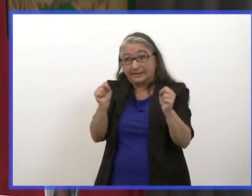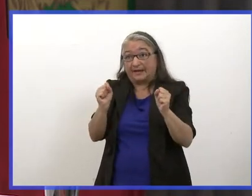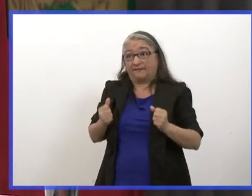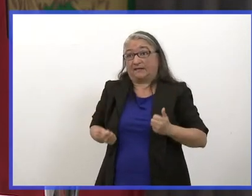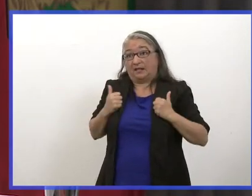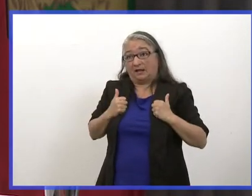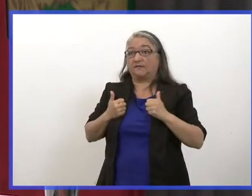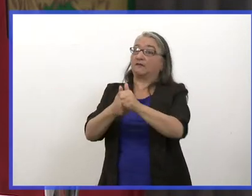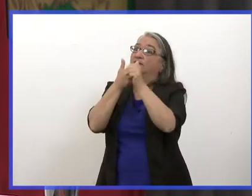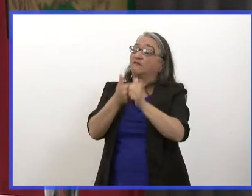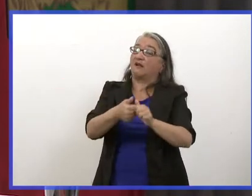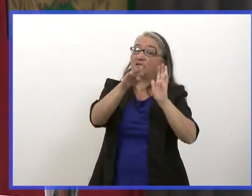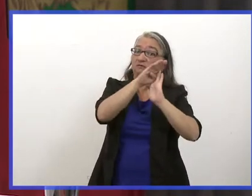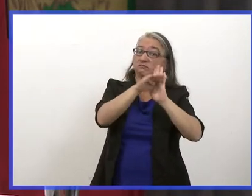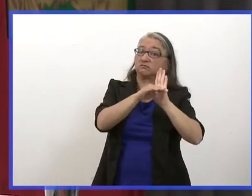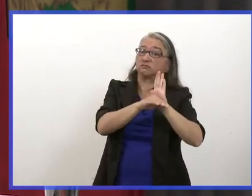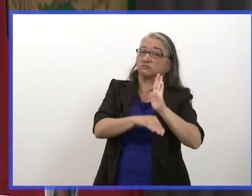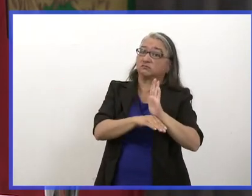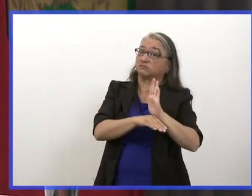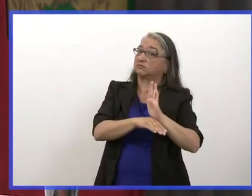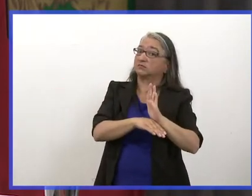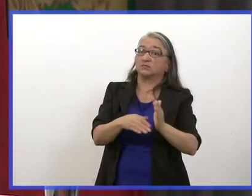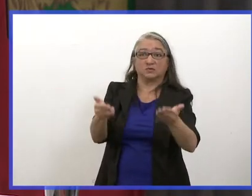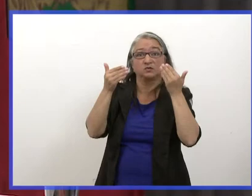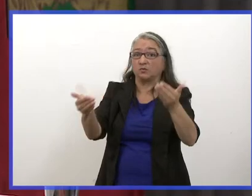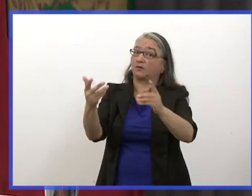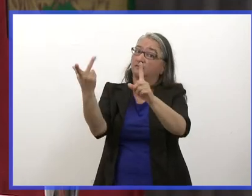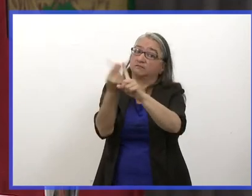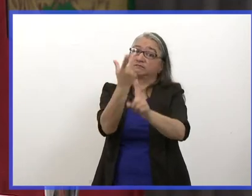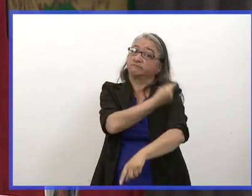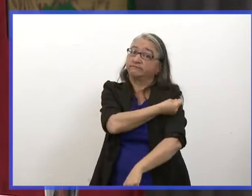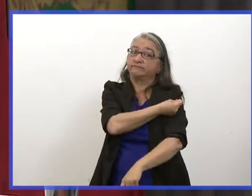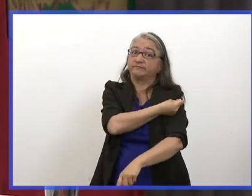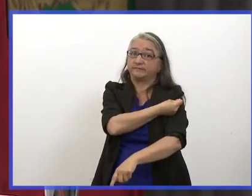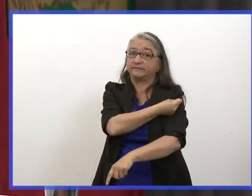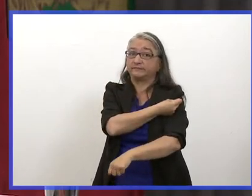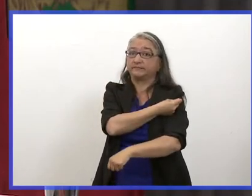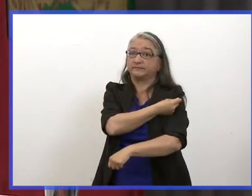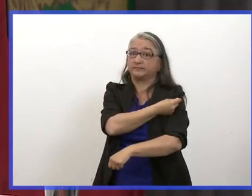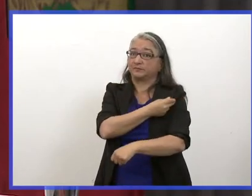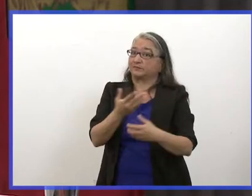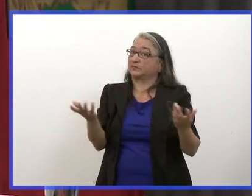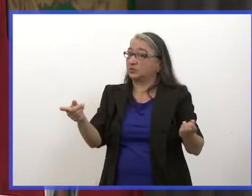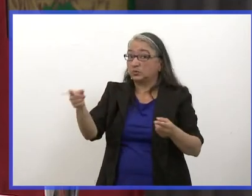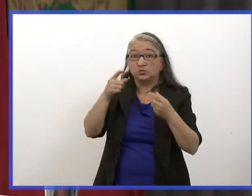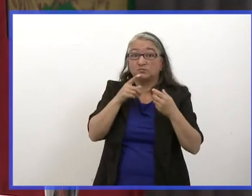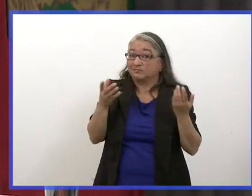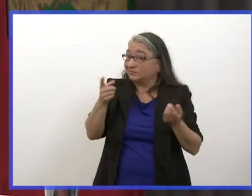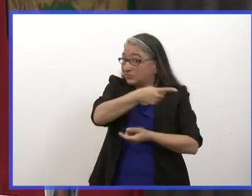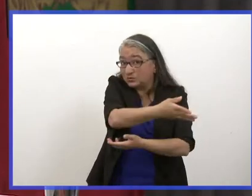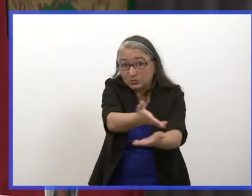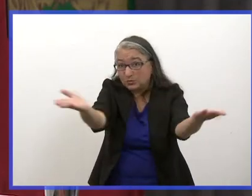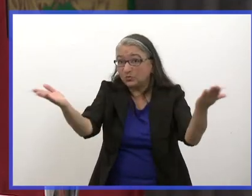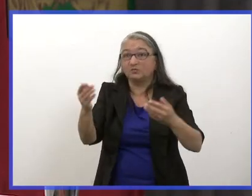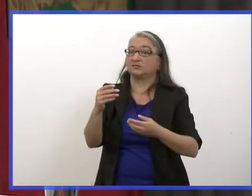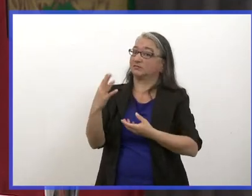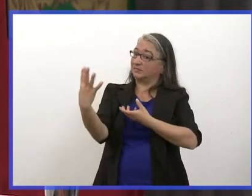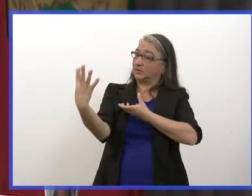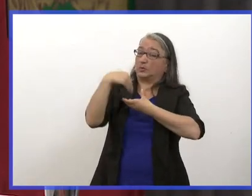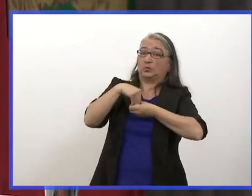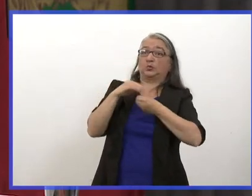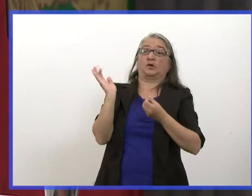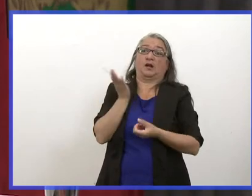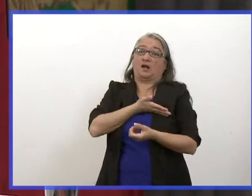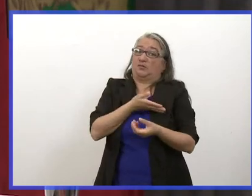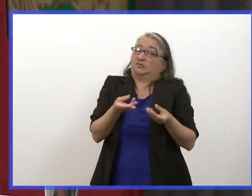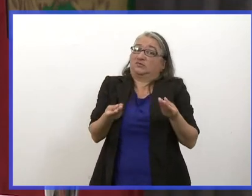think you need to really reflect on that. You can either be part of the solution here or you can be part of the problem. We got 8